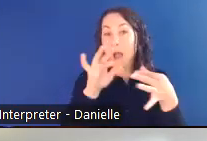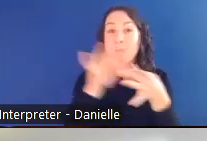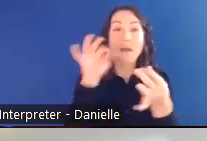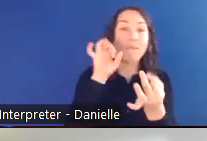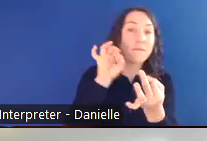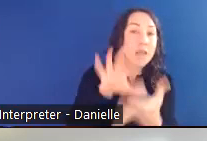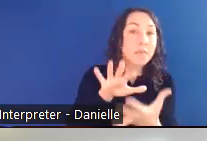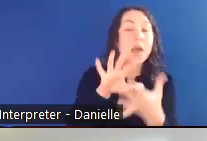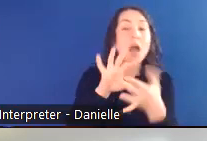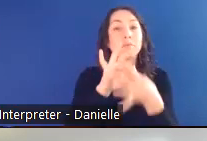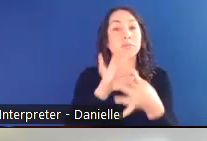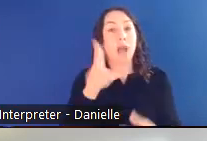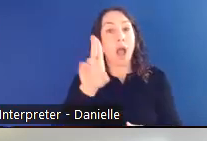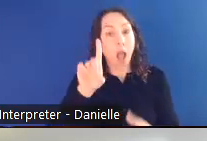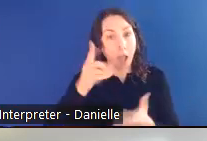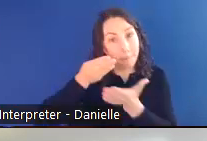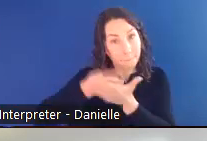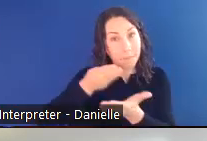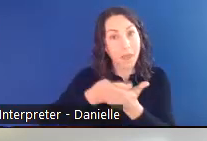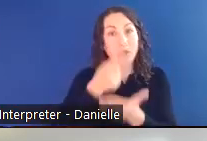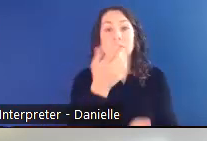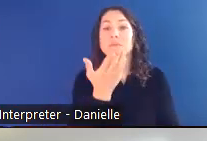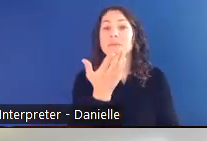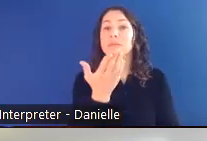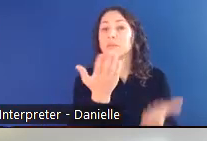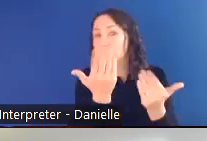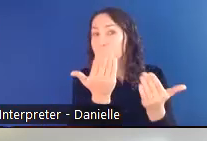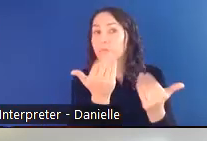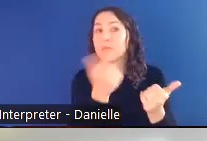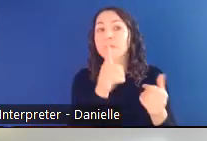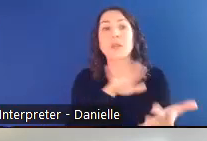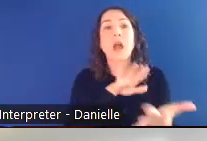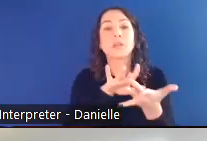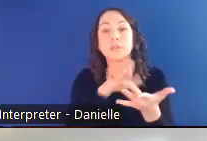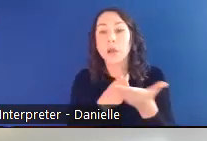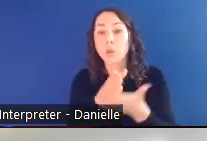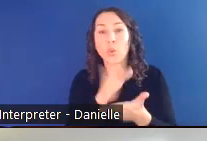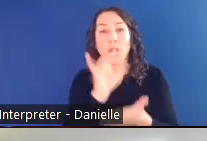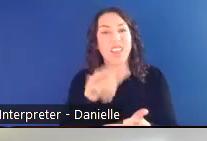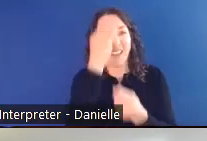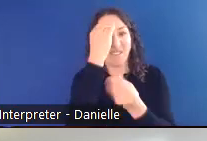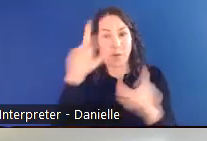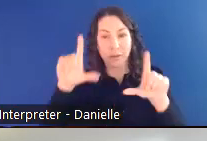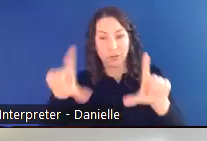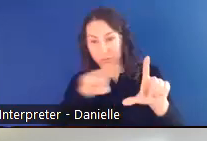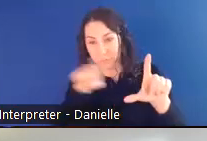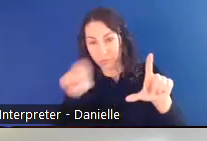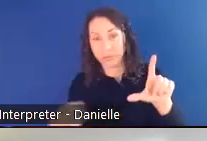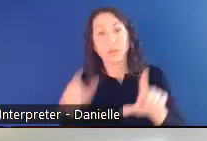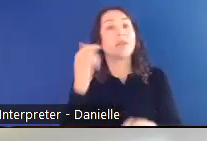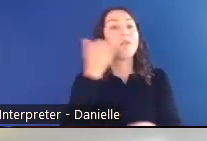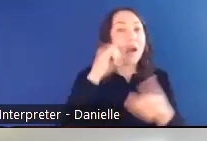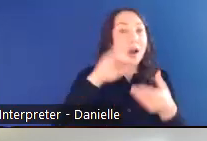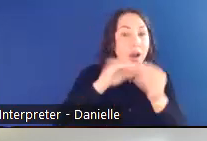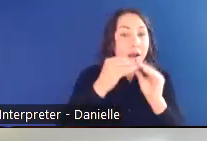about HUD funds, please let us know by using the information listed on this slide. You can reach us by phone,